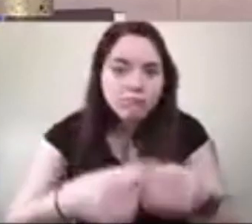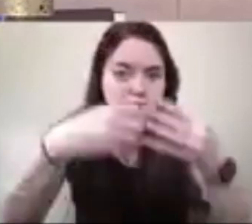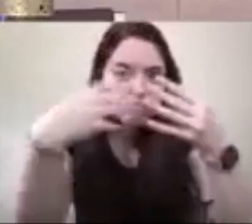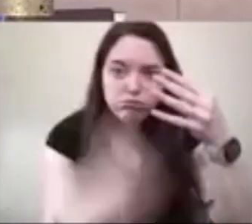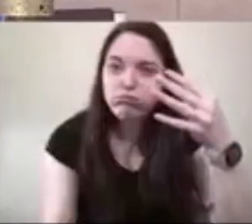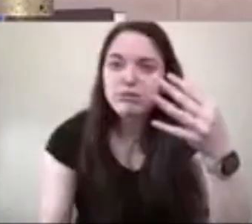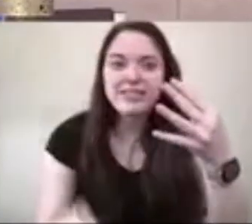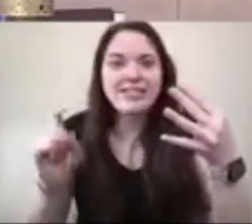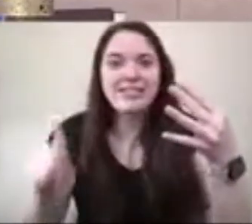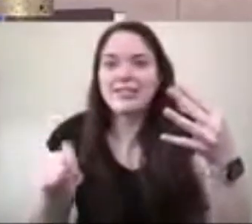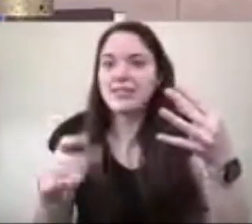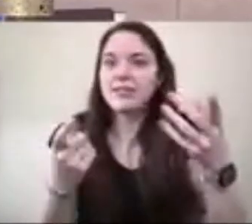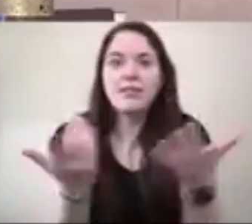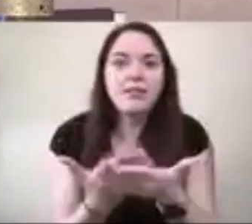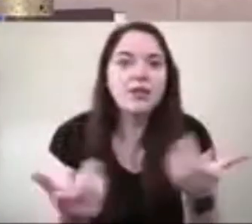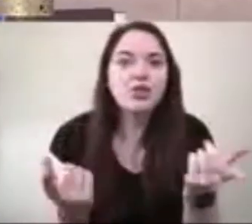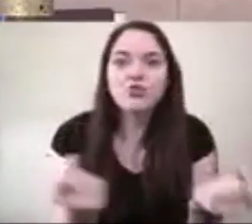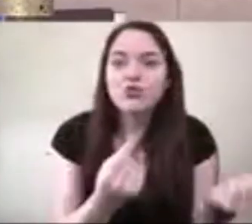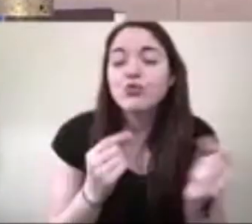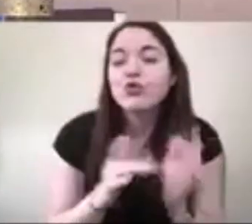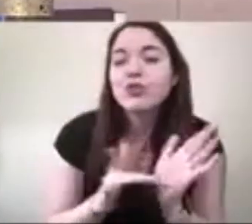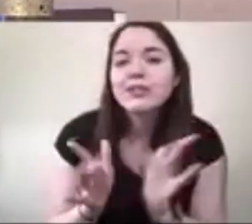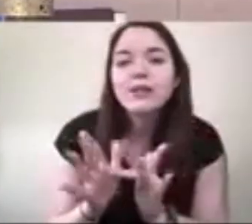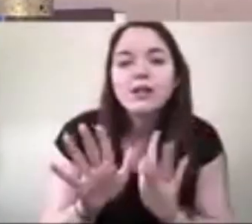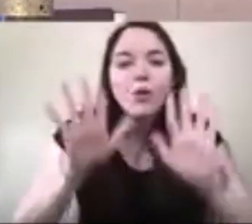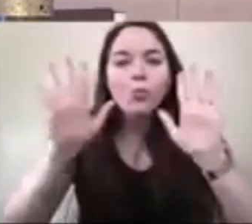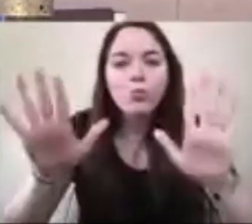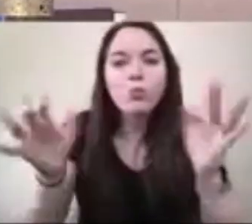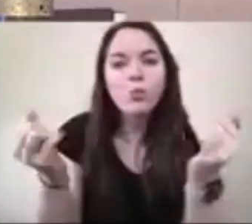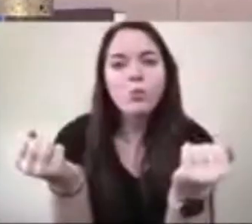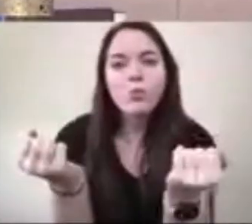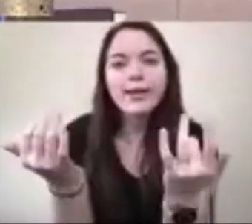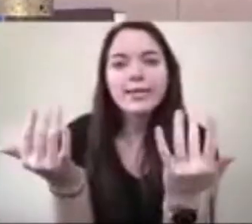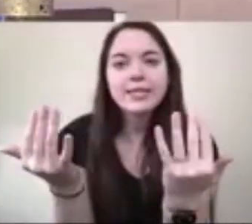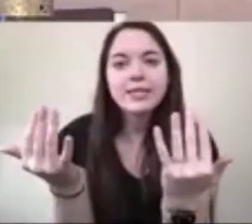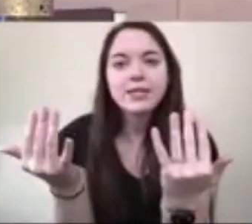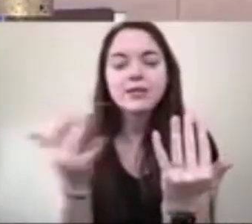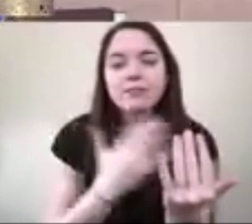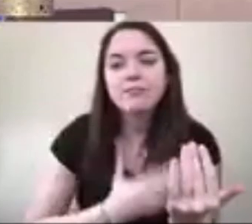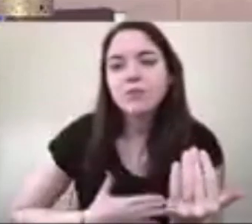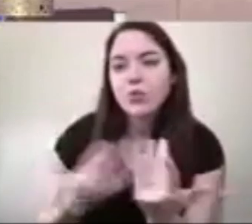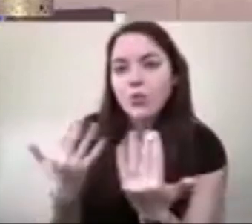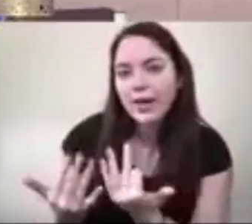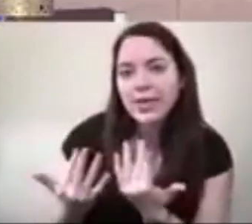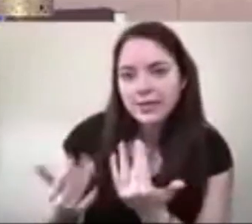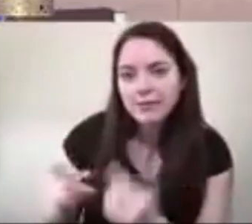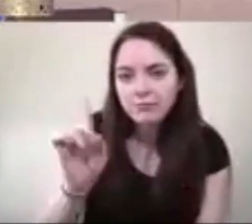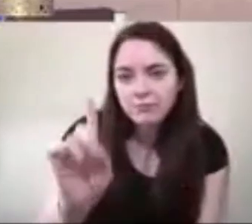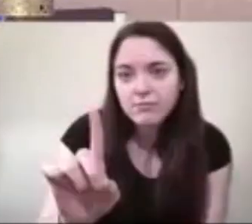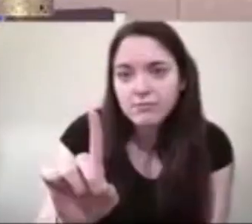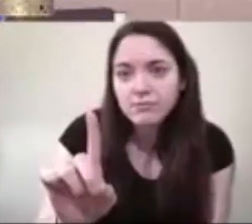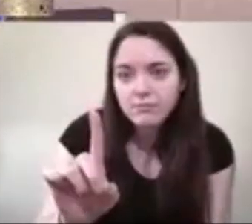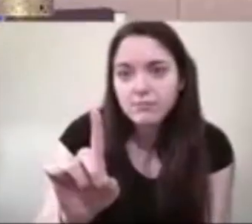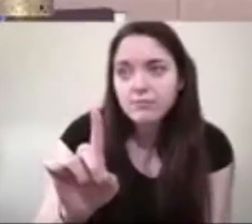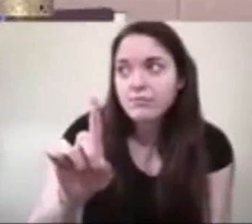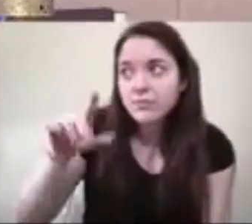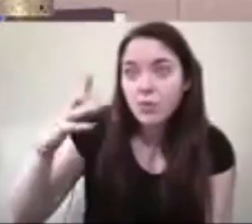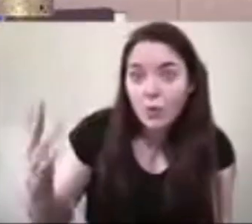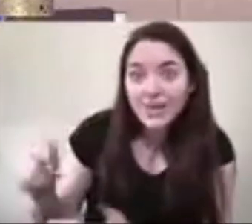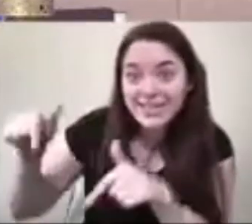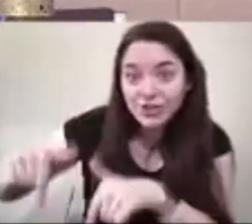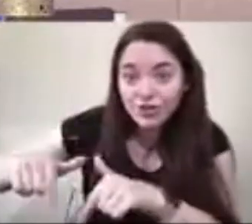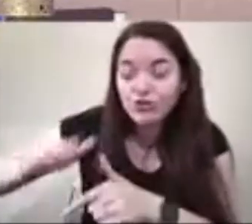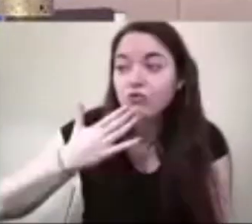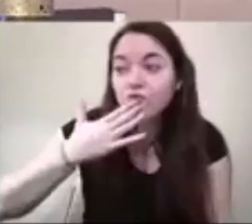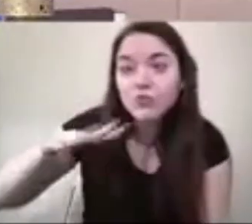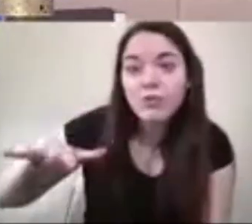is talking about waiting. Jesus says, wait here in the city until